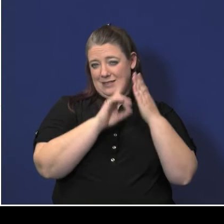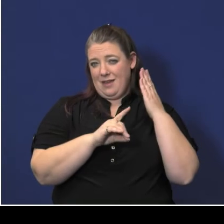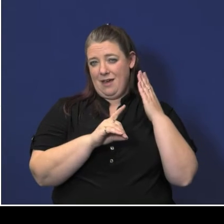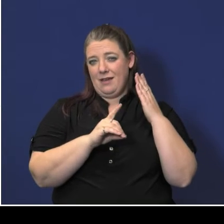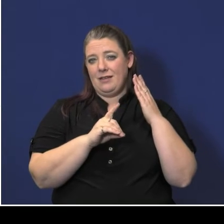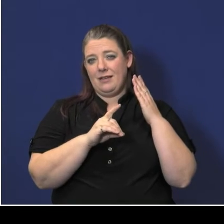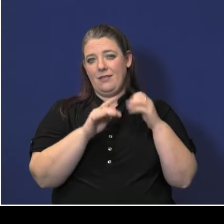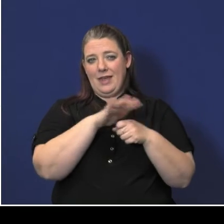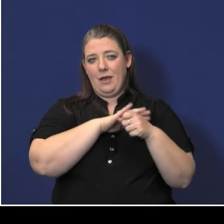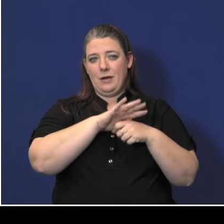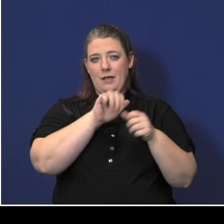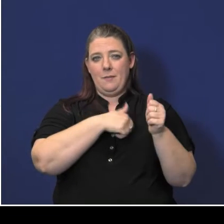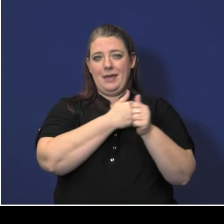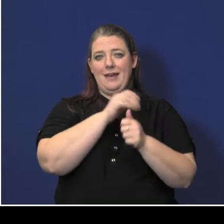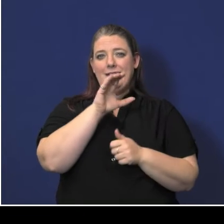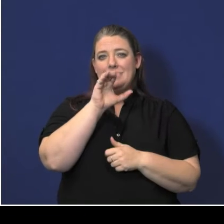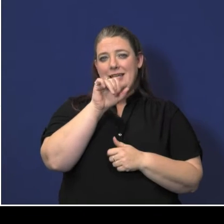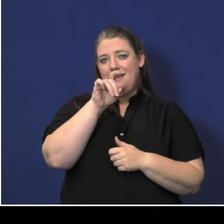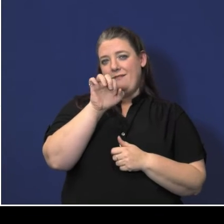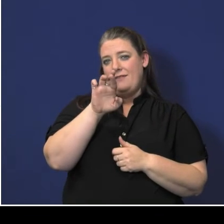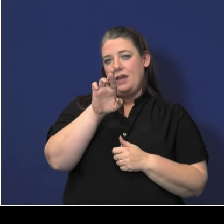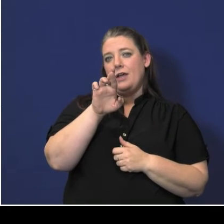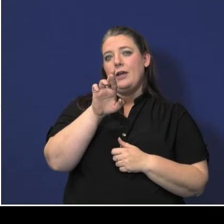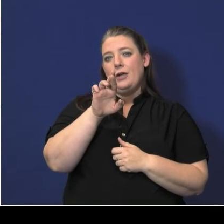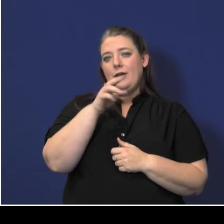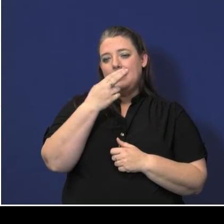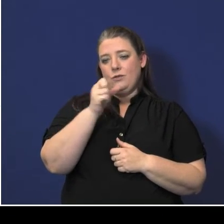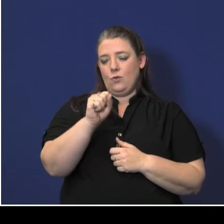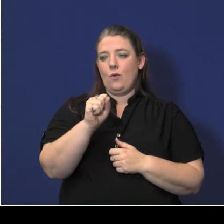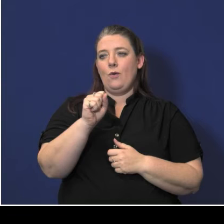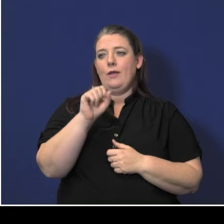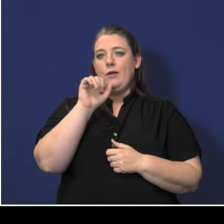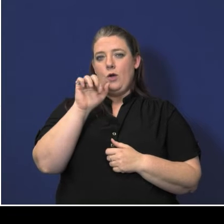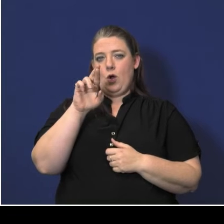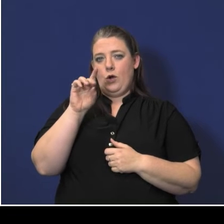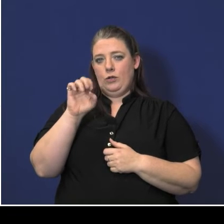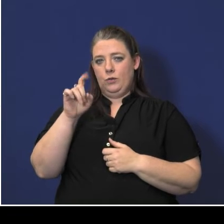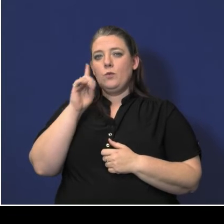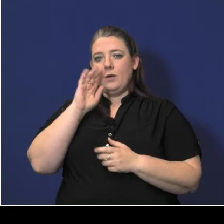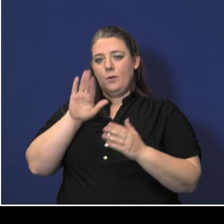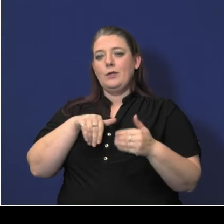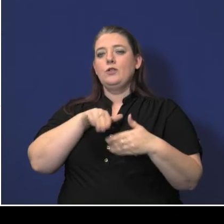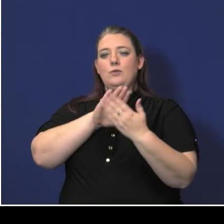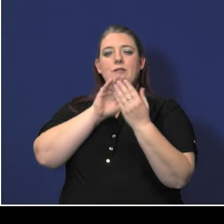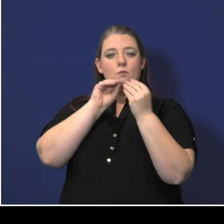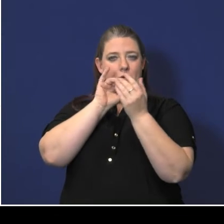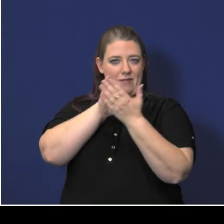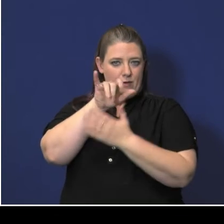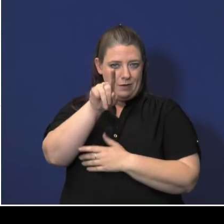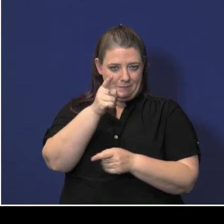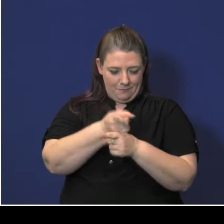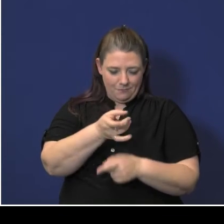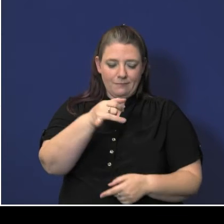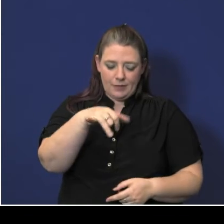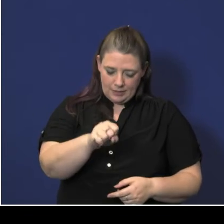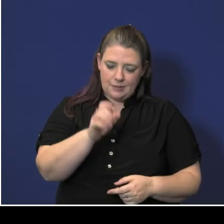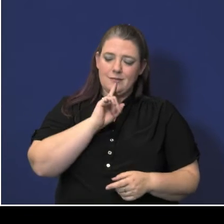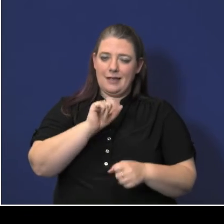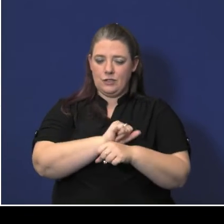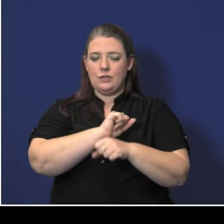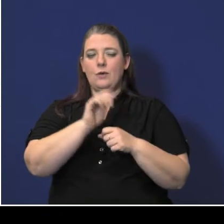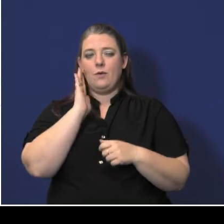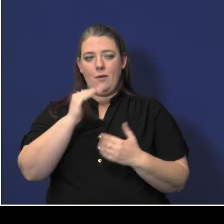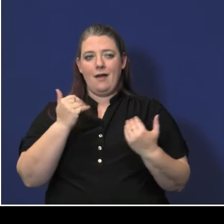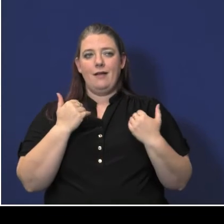the area behind Cy-Fair High School, Lambkin, and Arnold, we're also planning on addressing more of that, correct? Absolutely. In fact, we're actually looking for